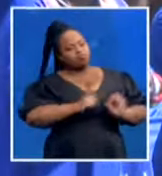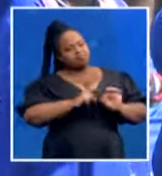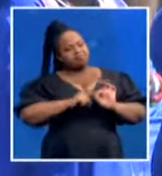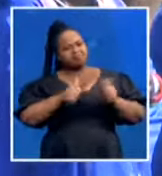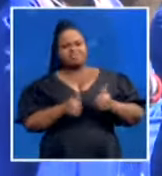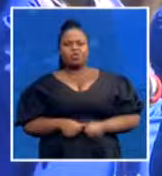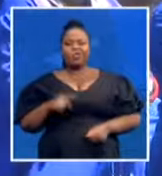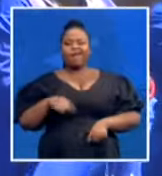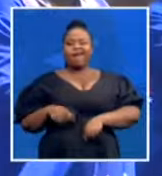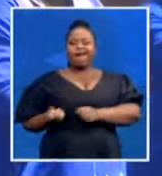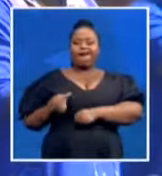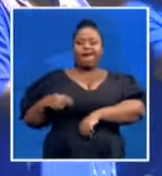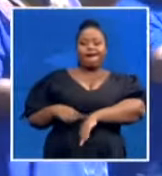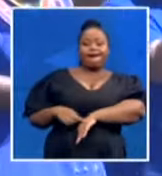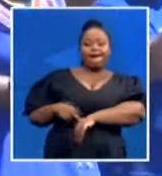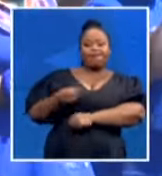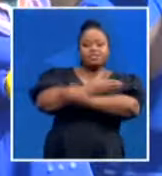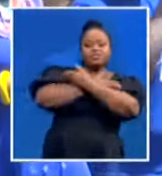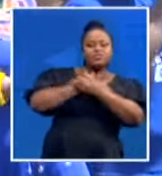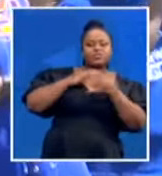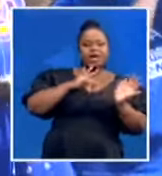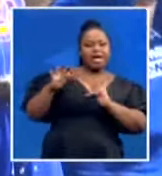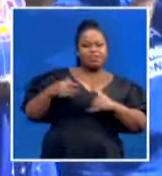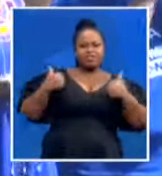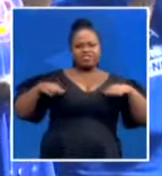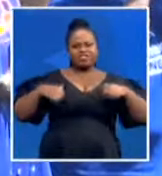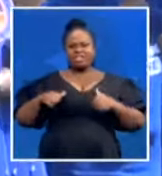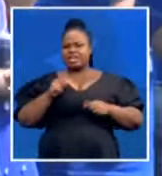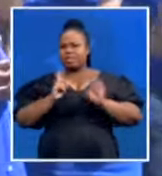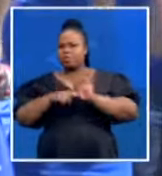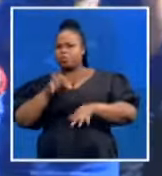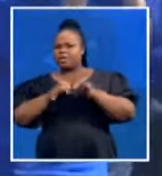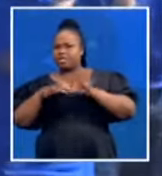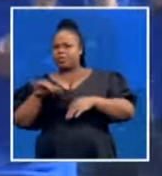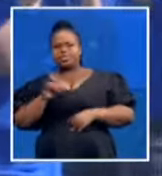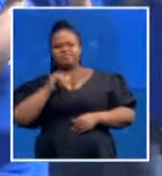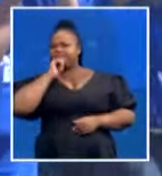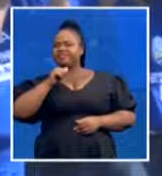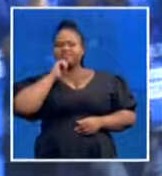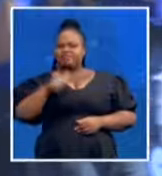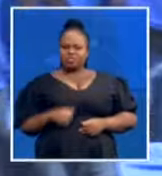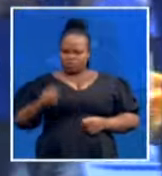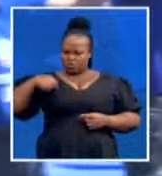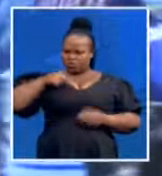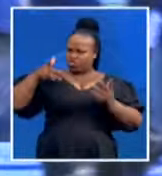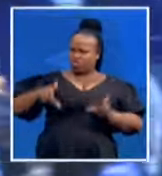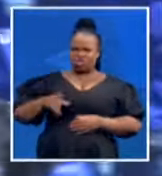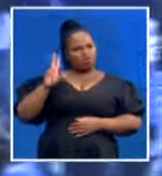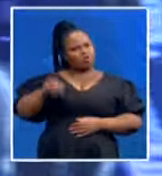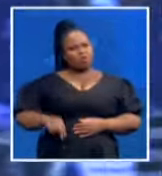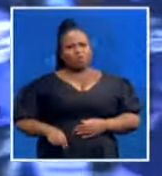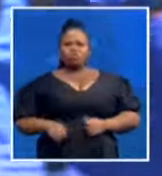t-shirt. That's not how we operate. That's not who we are. We give people equal opportunity.